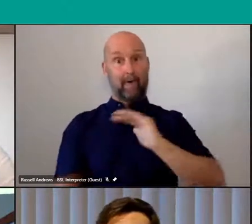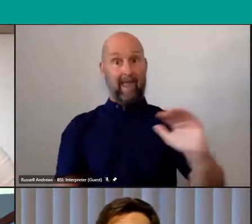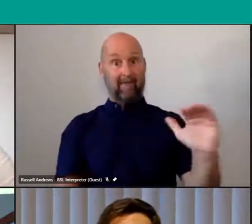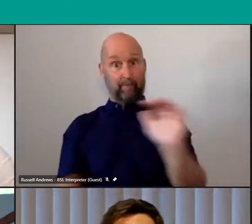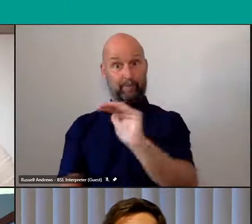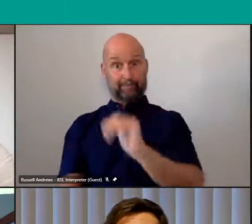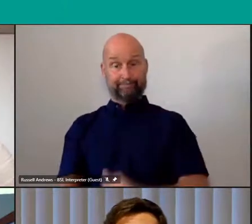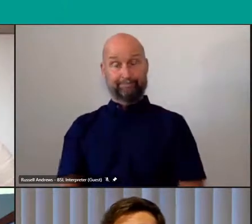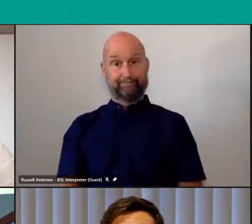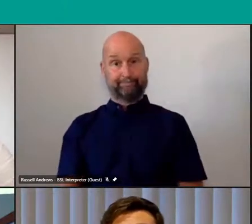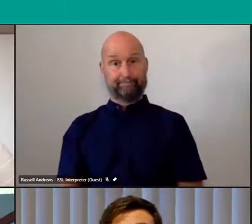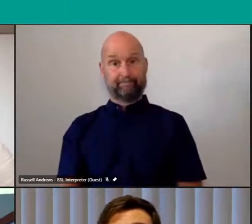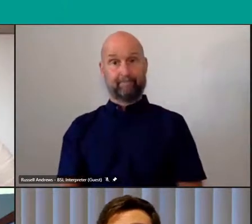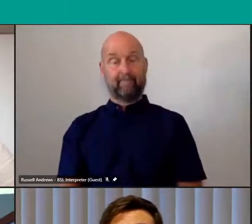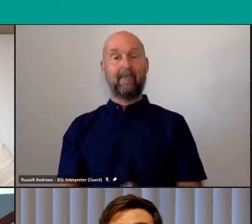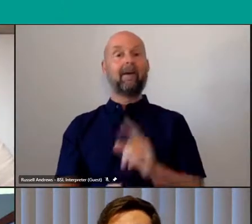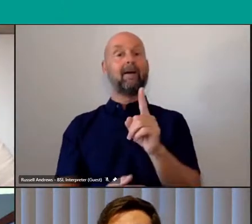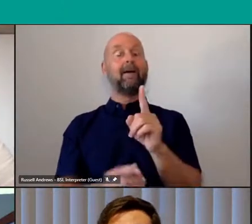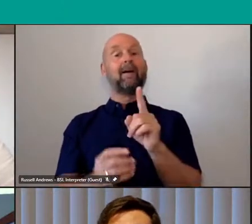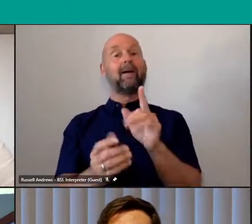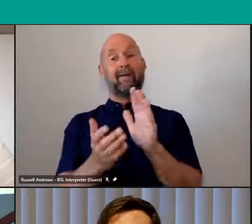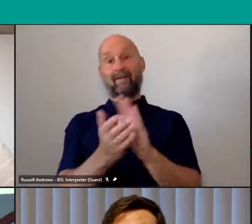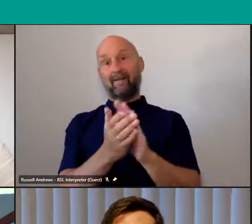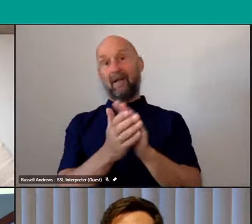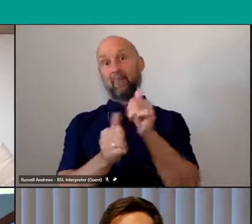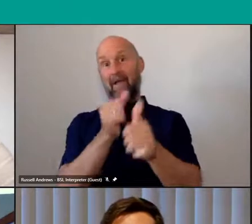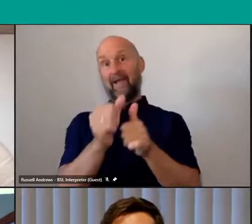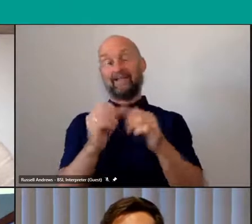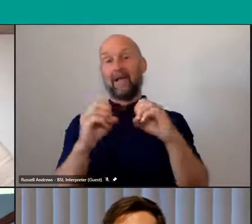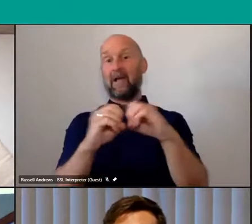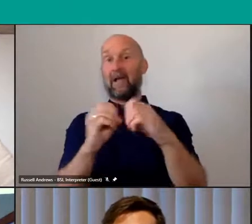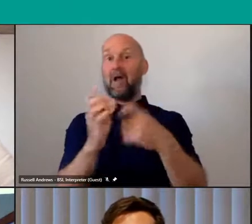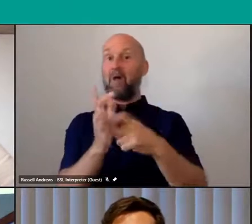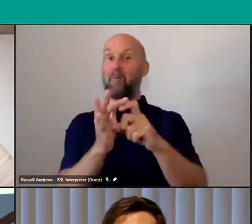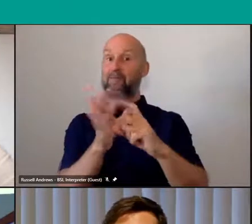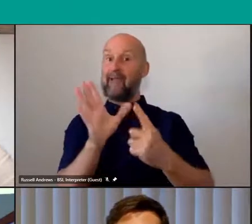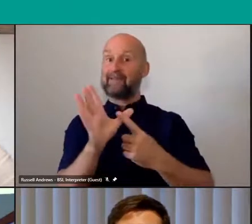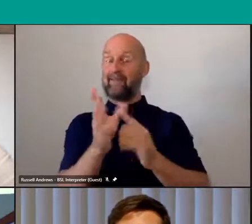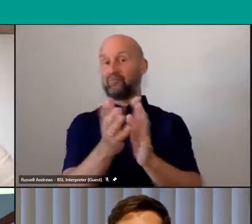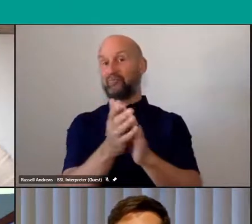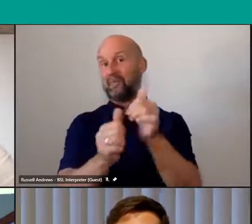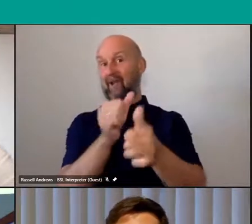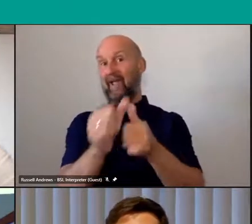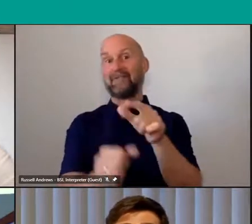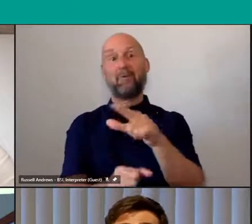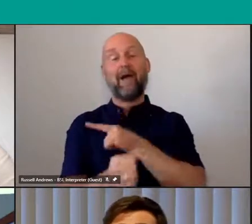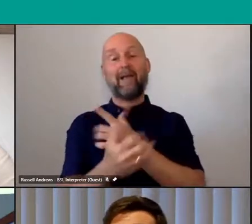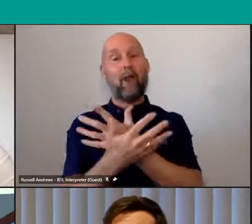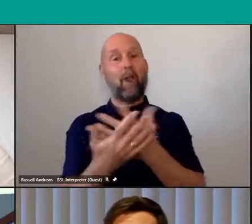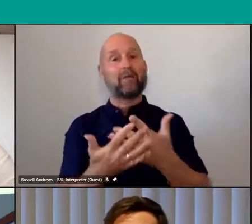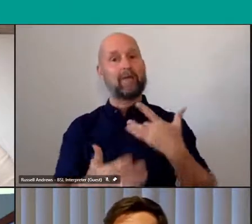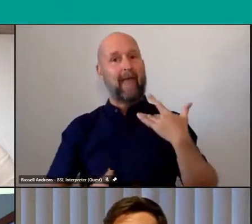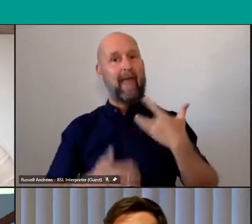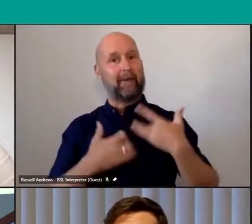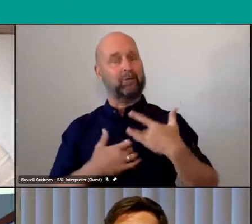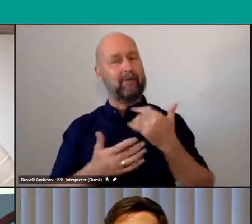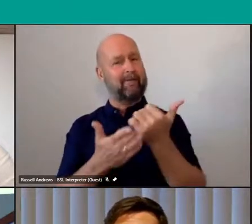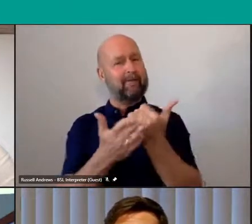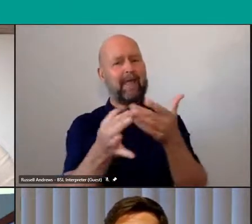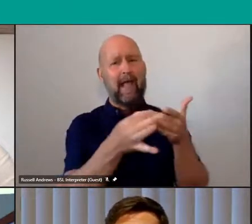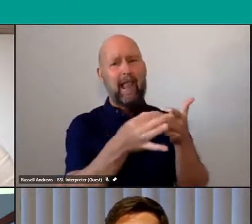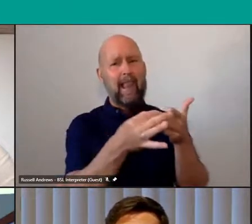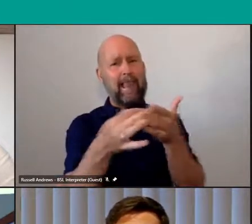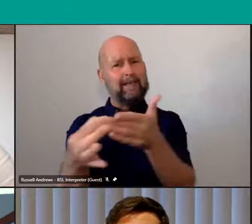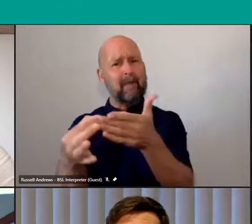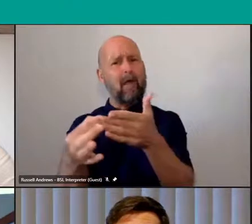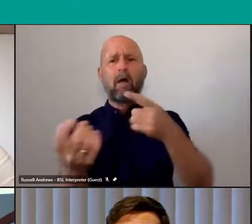by throwing some praise in your direction, Brenda, because you have brought massive energy and great leadership